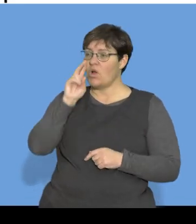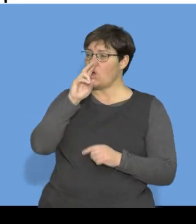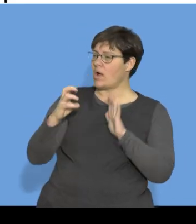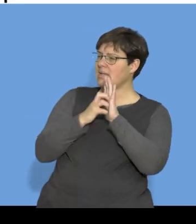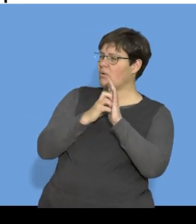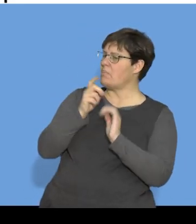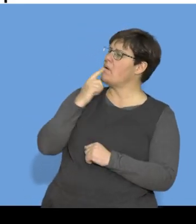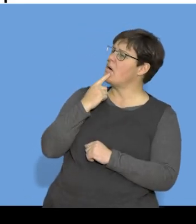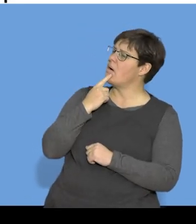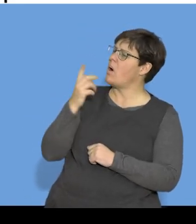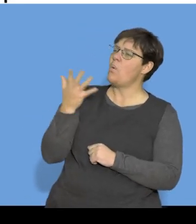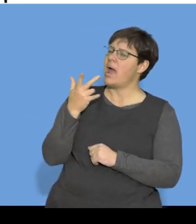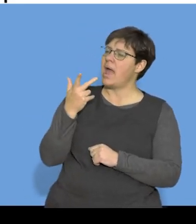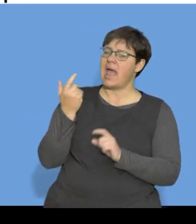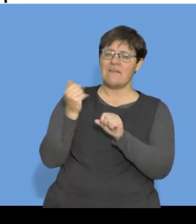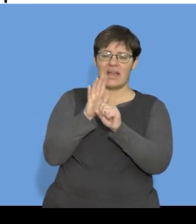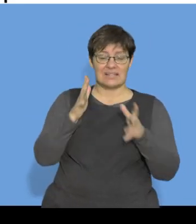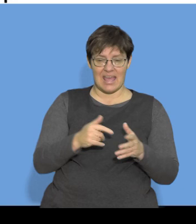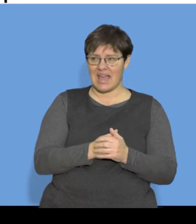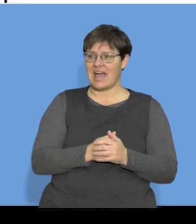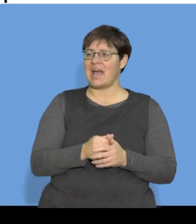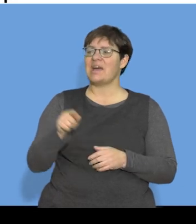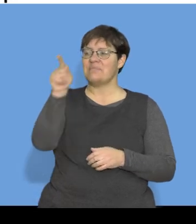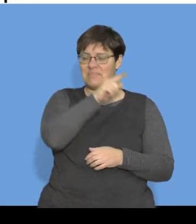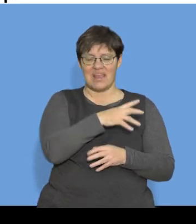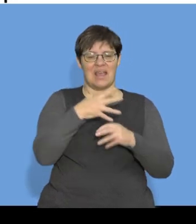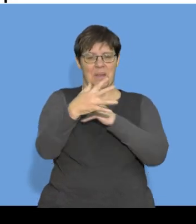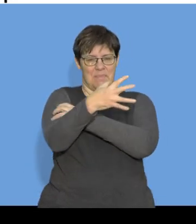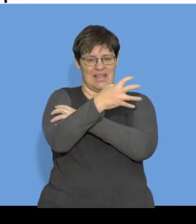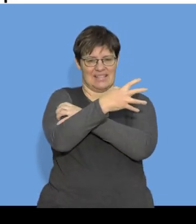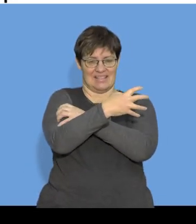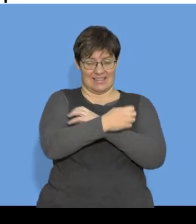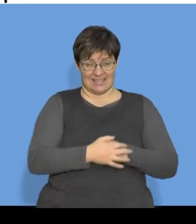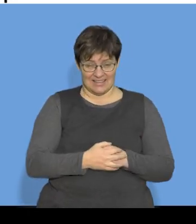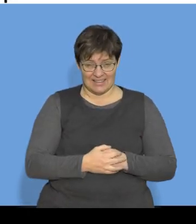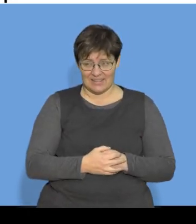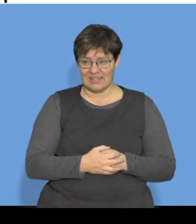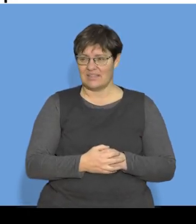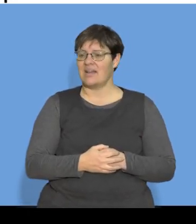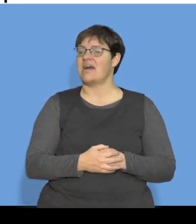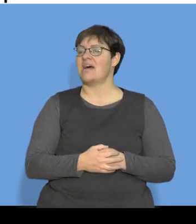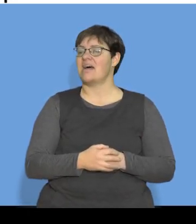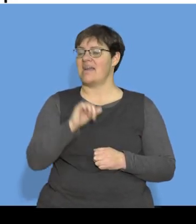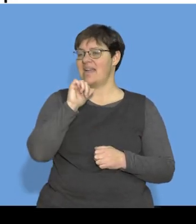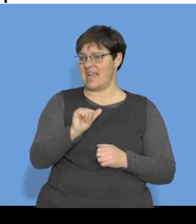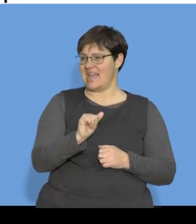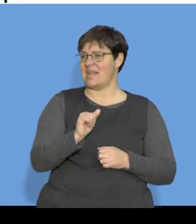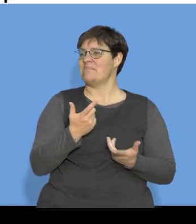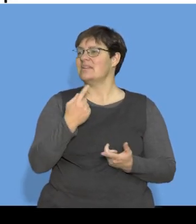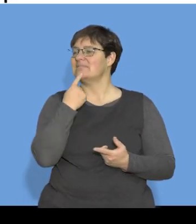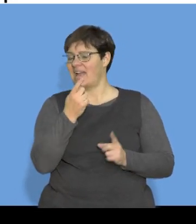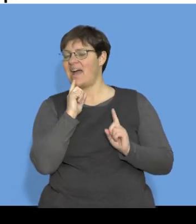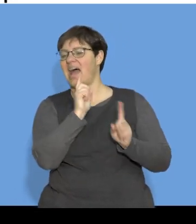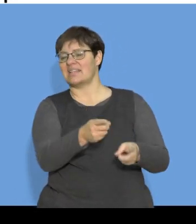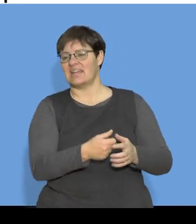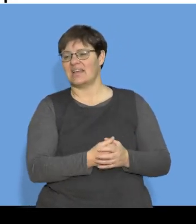at the diagram here. Where will be our effector? These are muscles, I believe. Then already I gave you